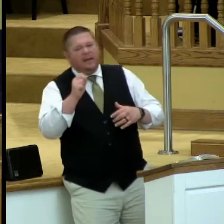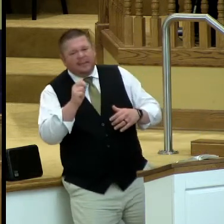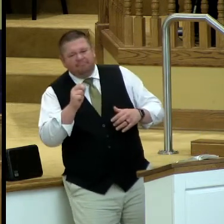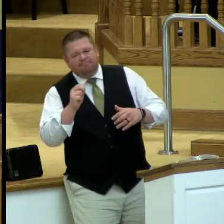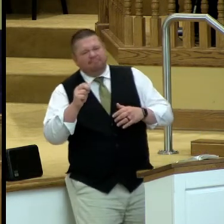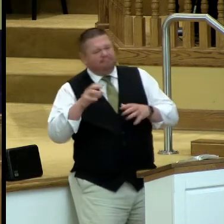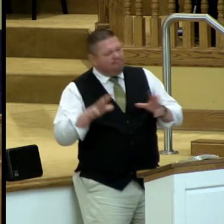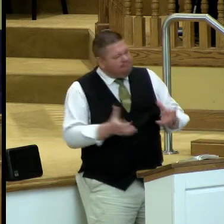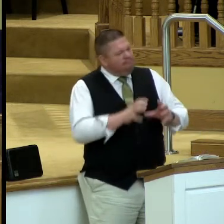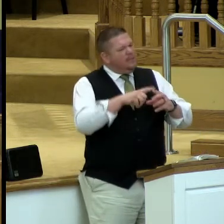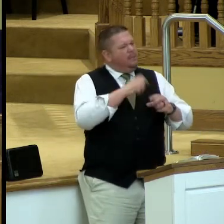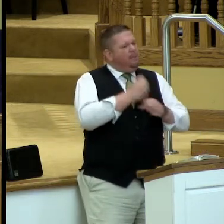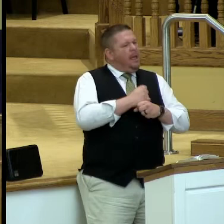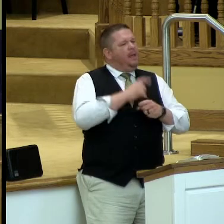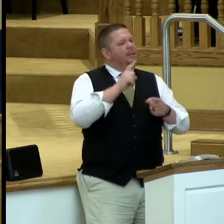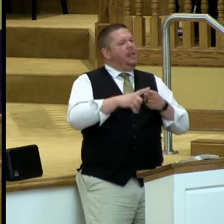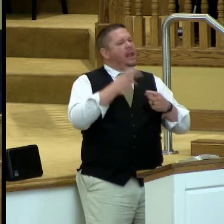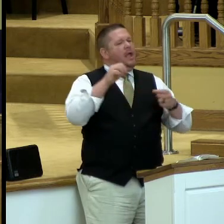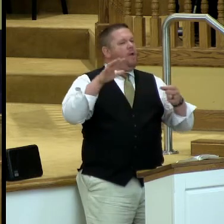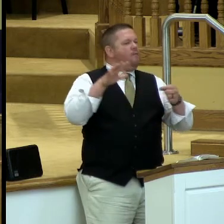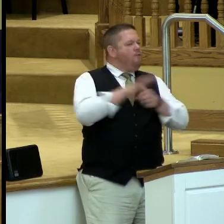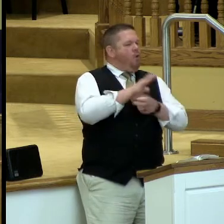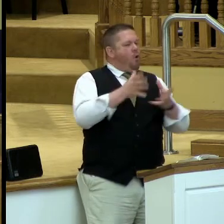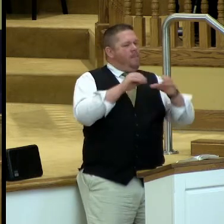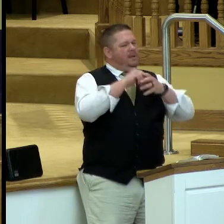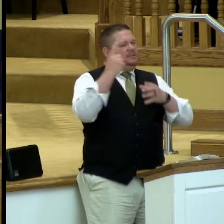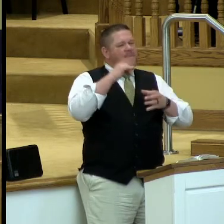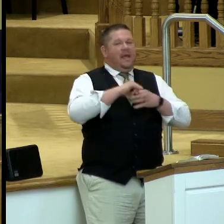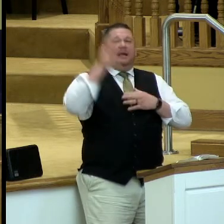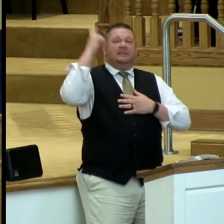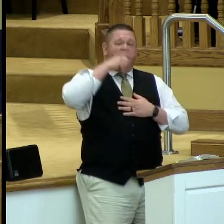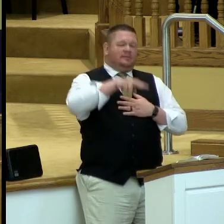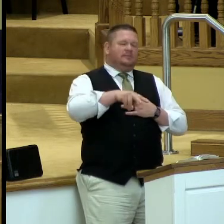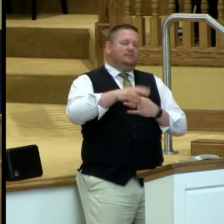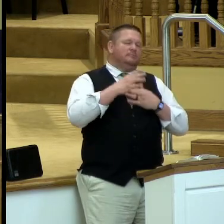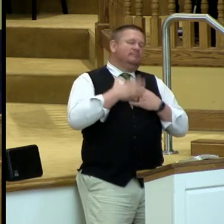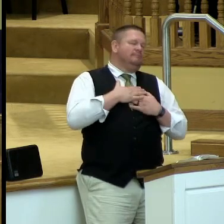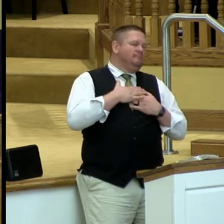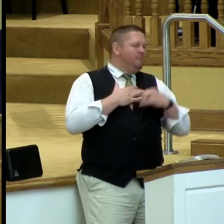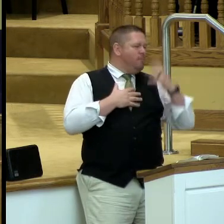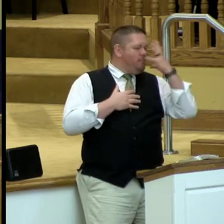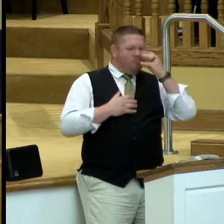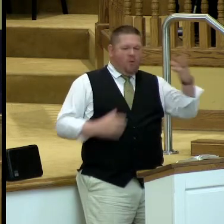beat it, ultimately, until he formed it into something that in his eyes was perfect.